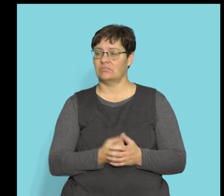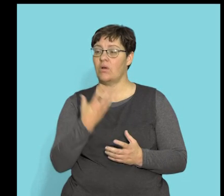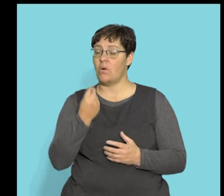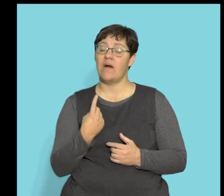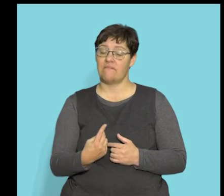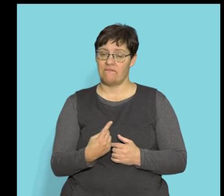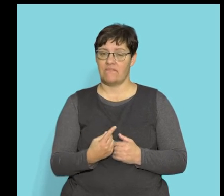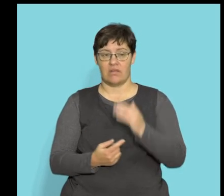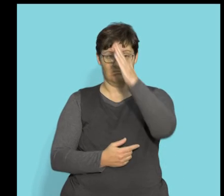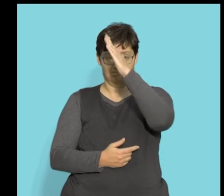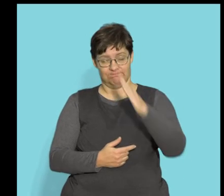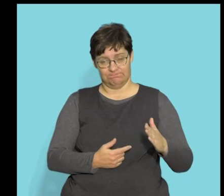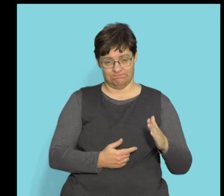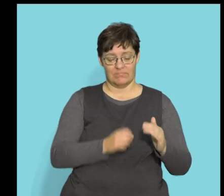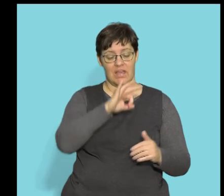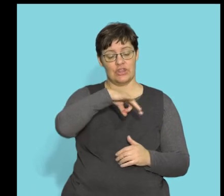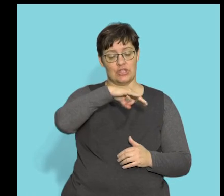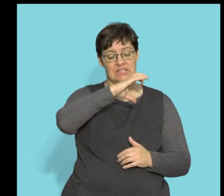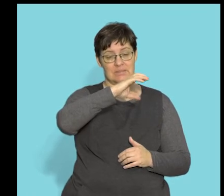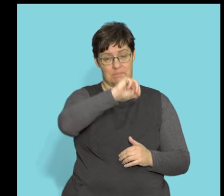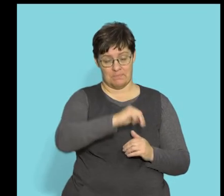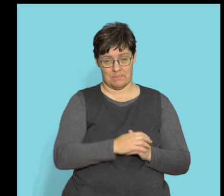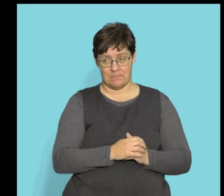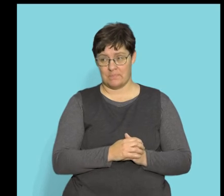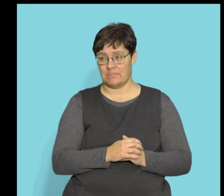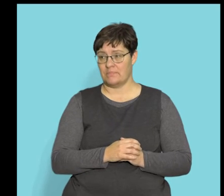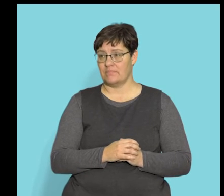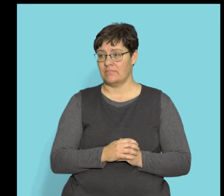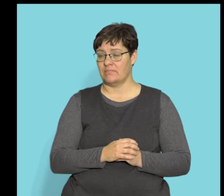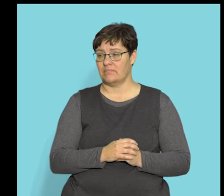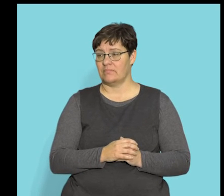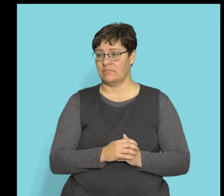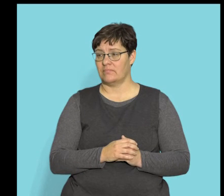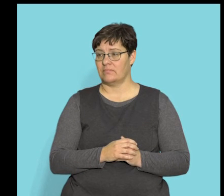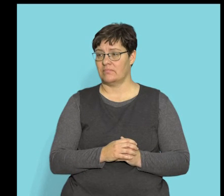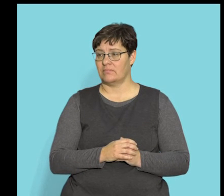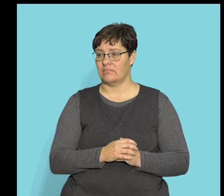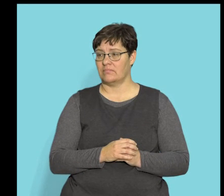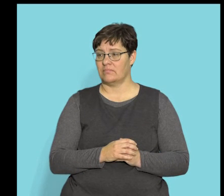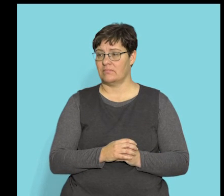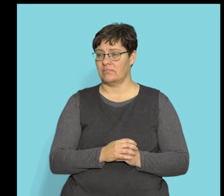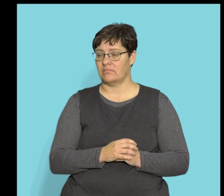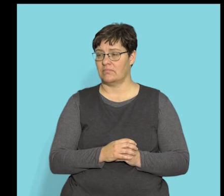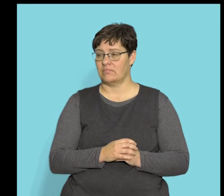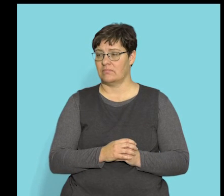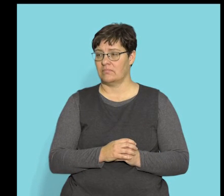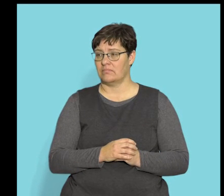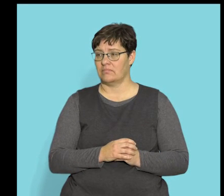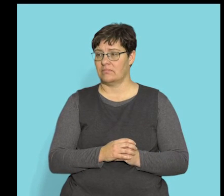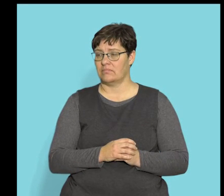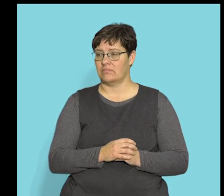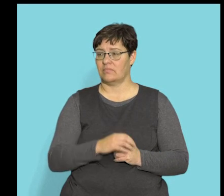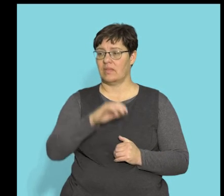I only have my slant height, which is 13 centimeters. And I do not have